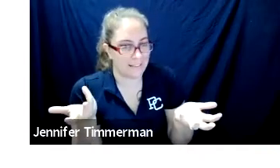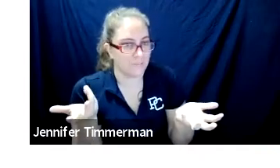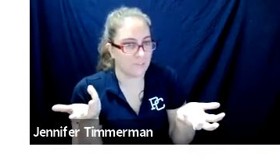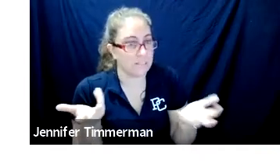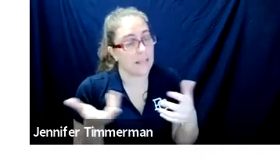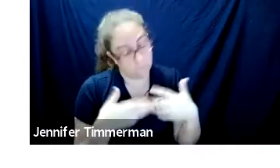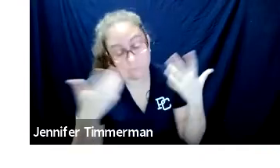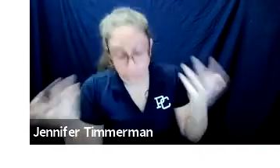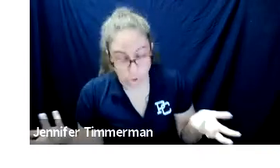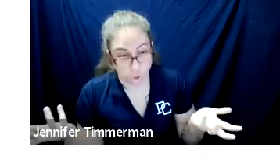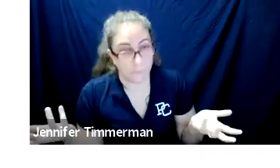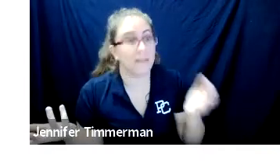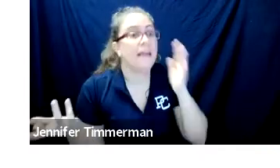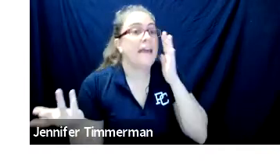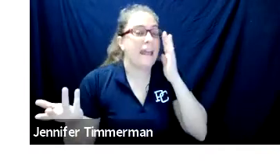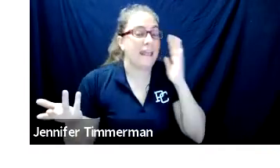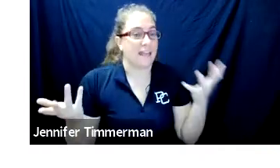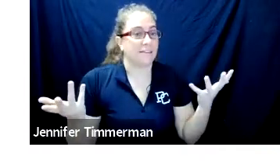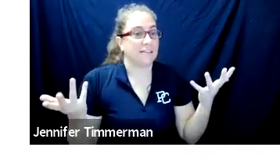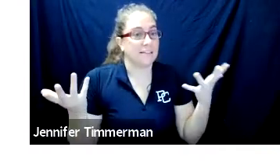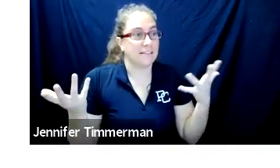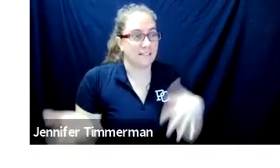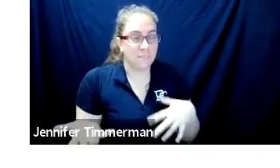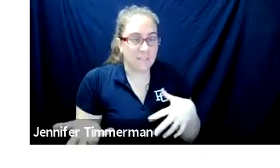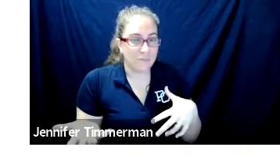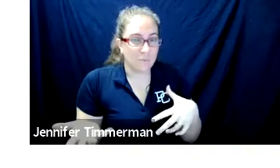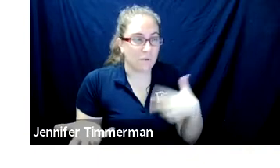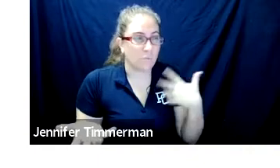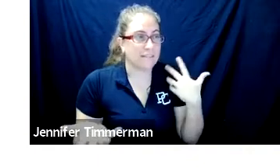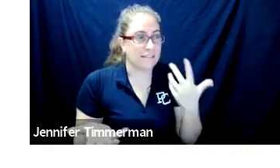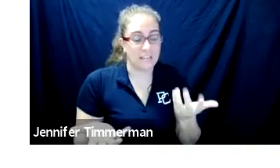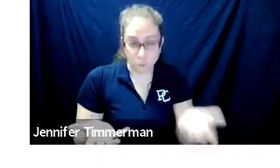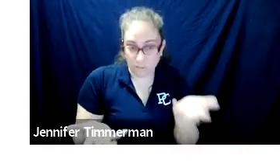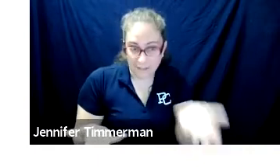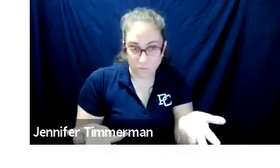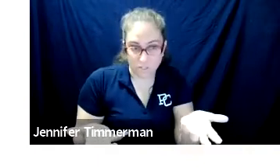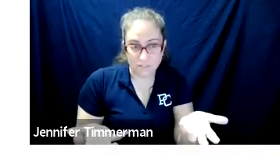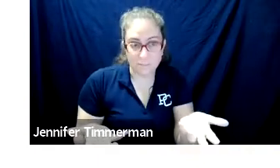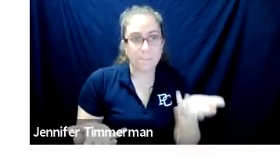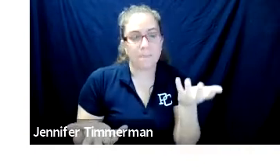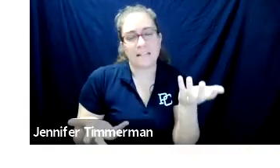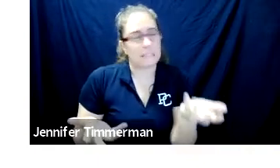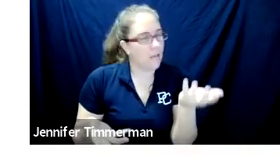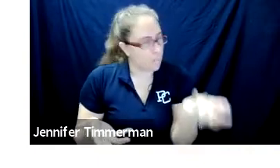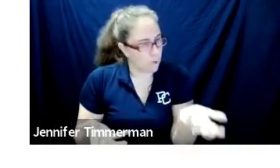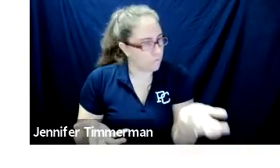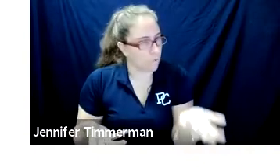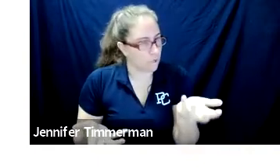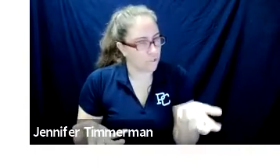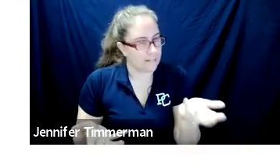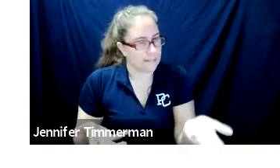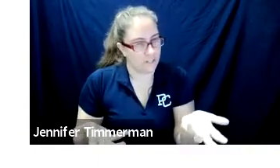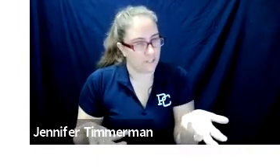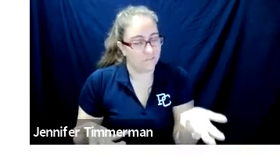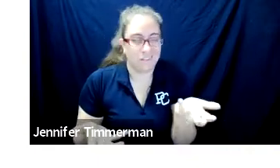Germanic languages like German. And sometimes when we see new languages, it's not a word for